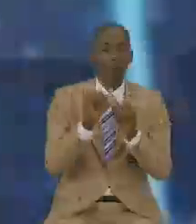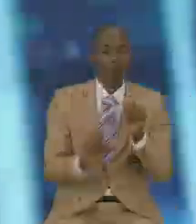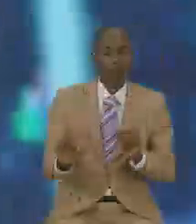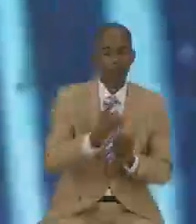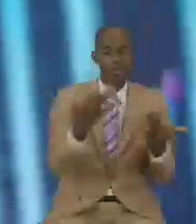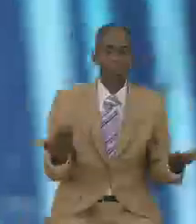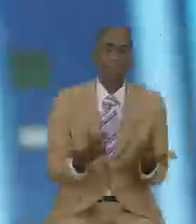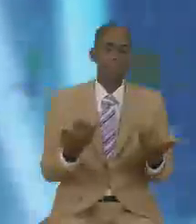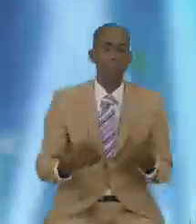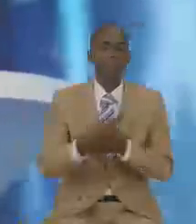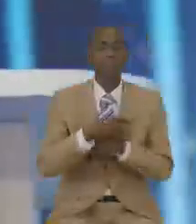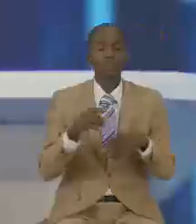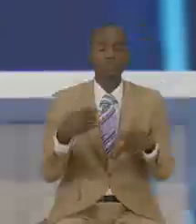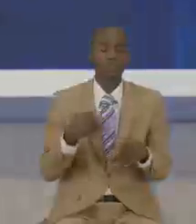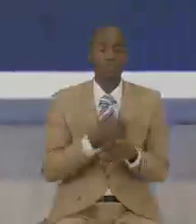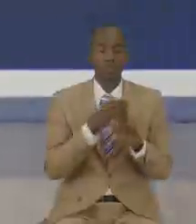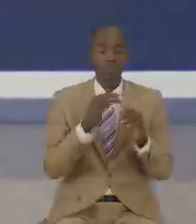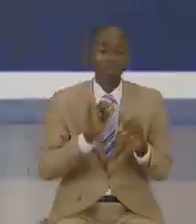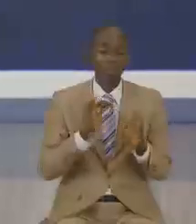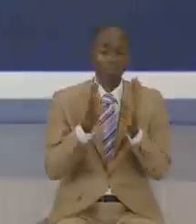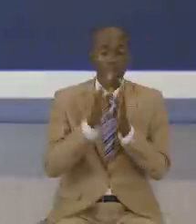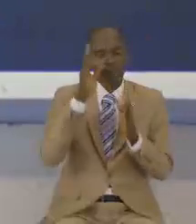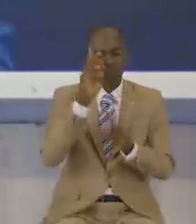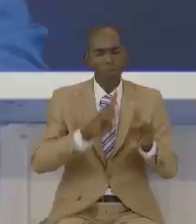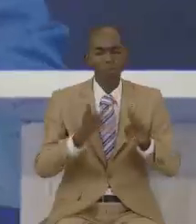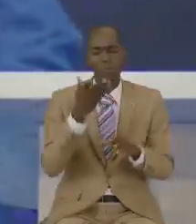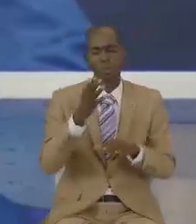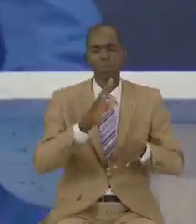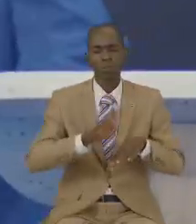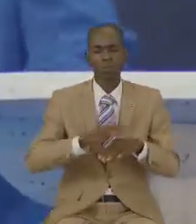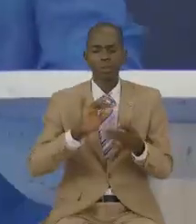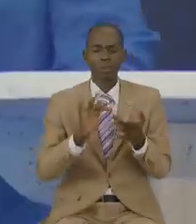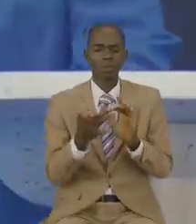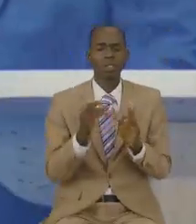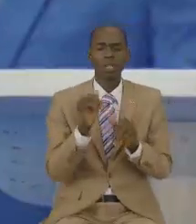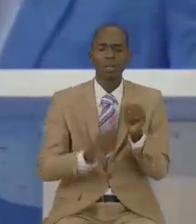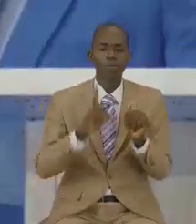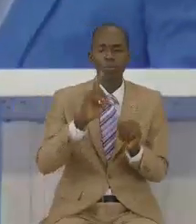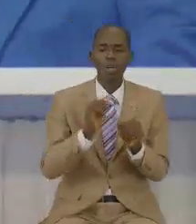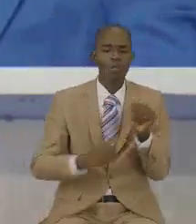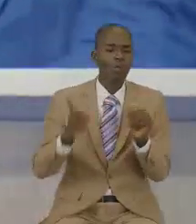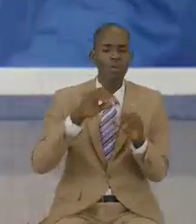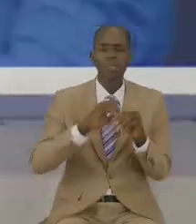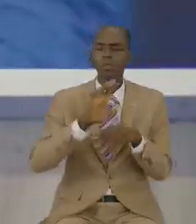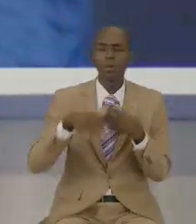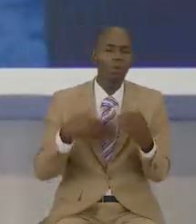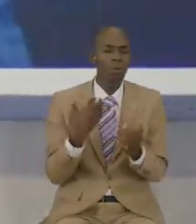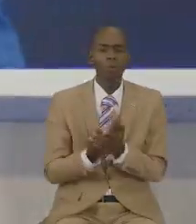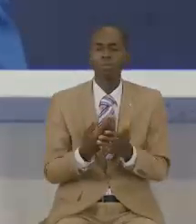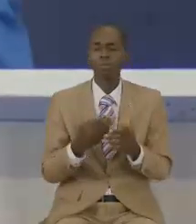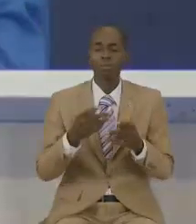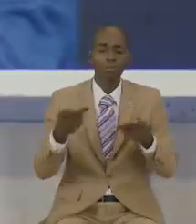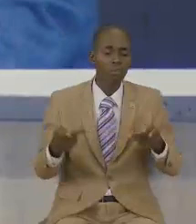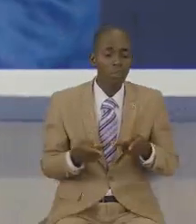today. And I pray for those online, everyone, everywhere, in every congregation, every continent,